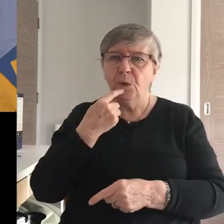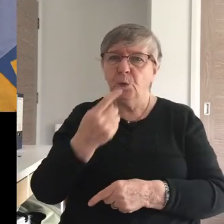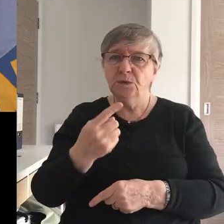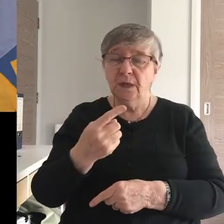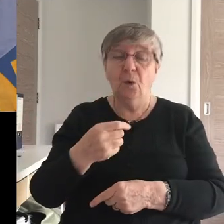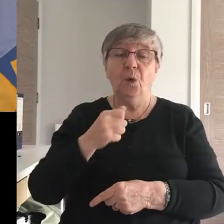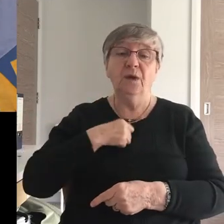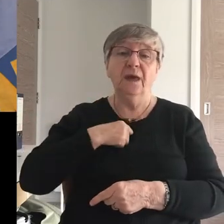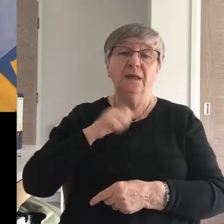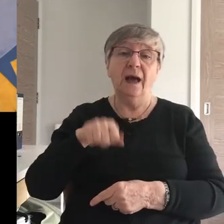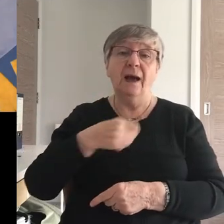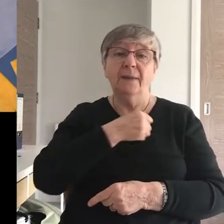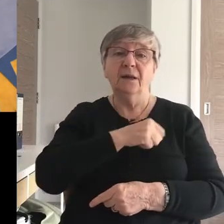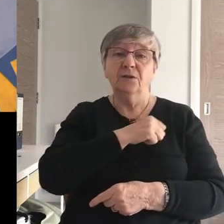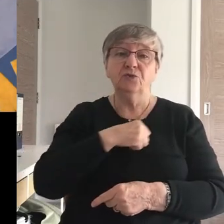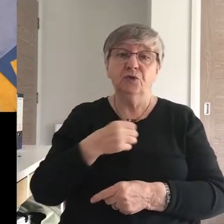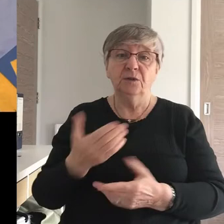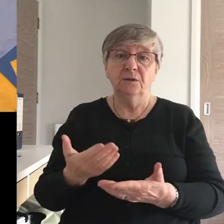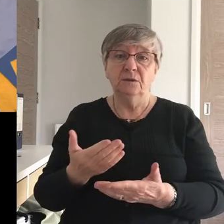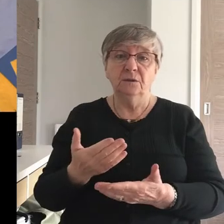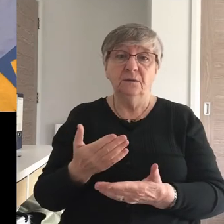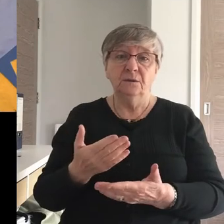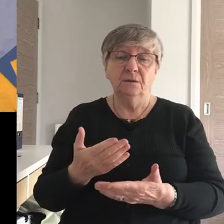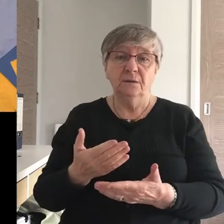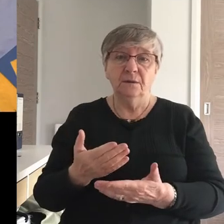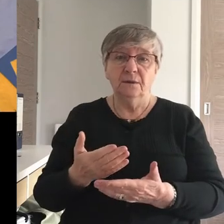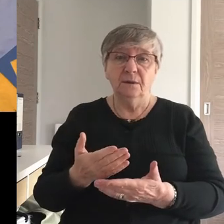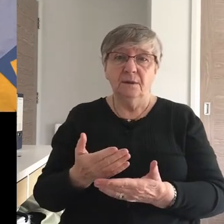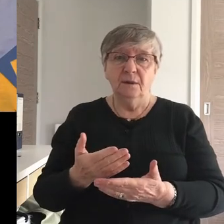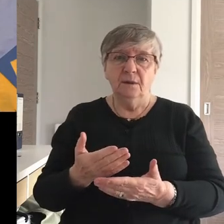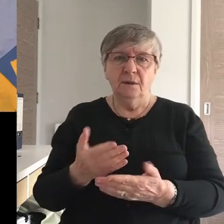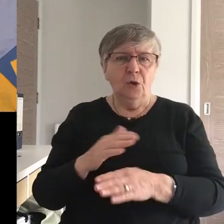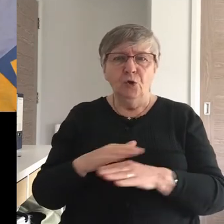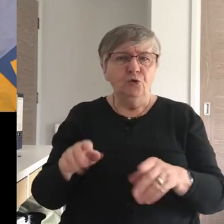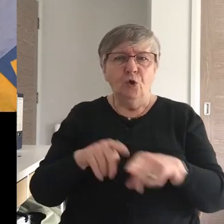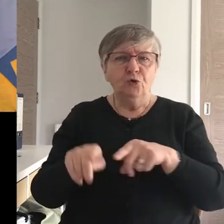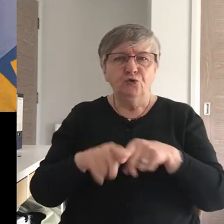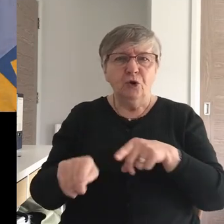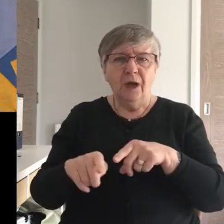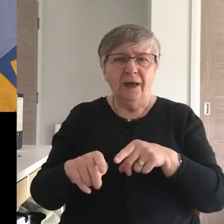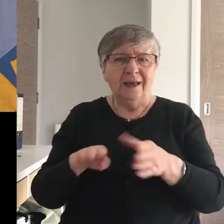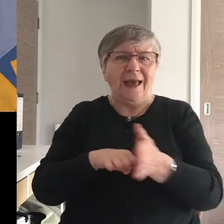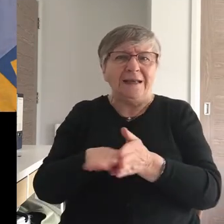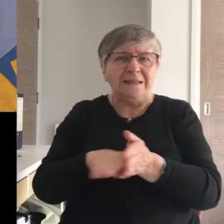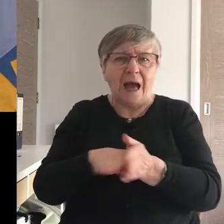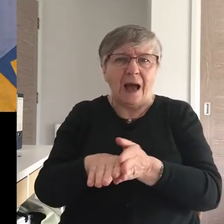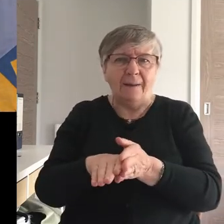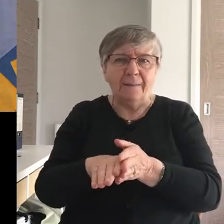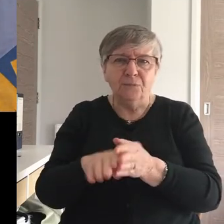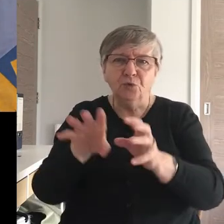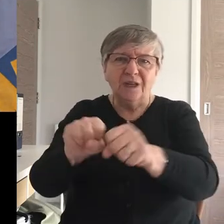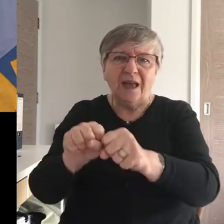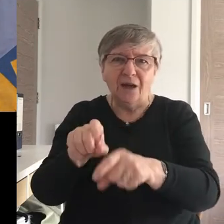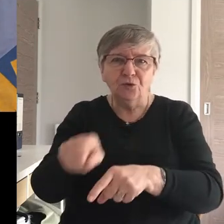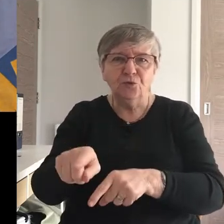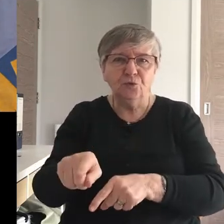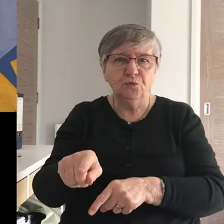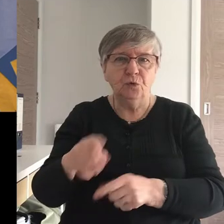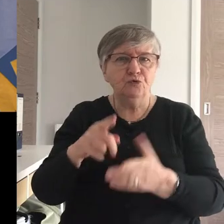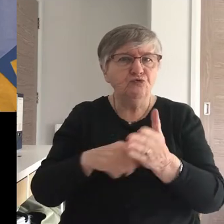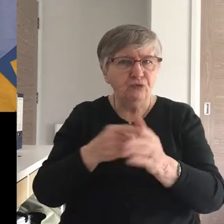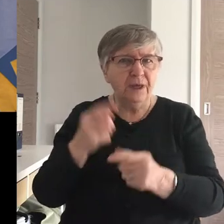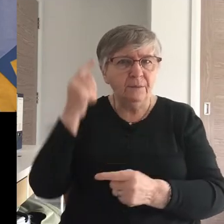those who make easy professions of faith. It's not trying to an exam to catch us out. James is concerned for